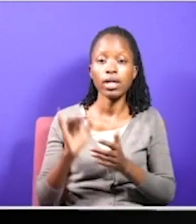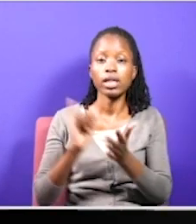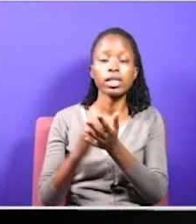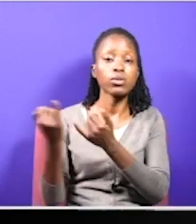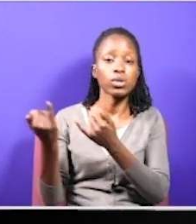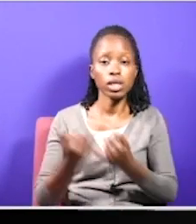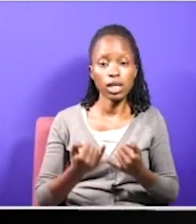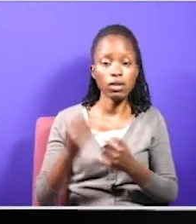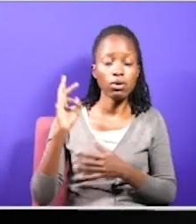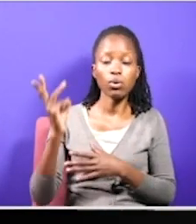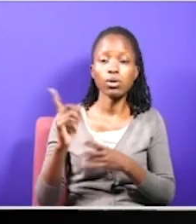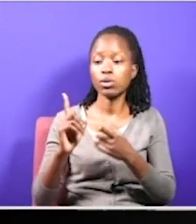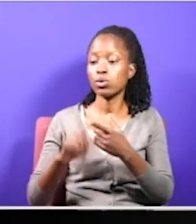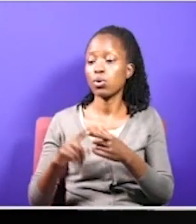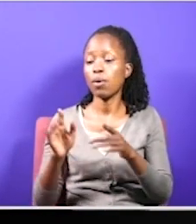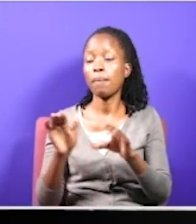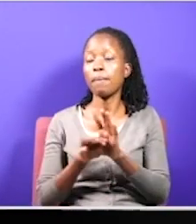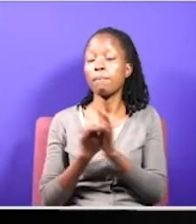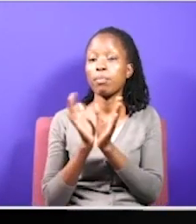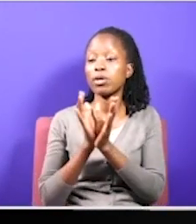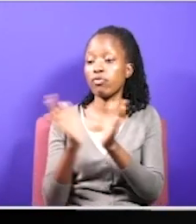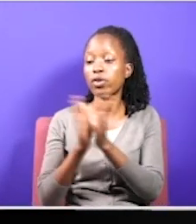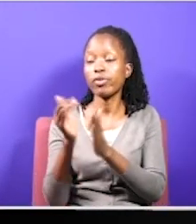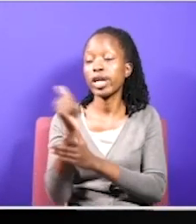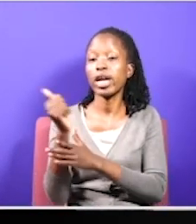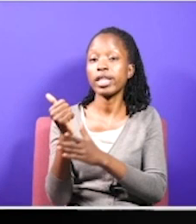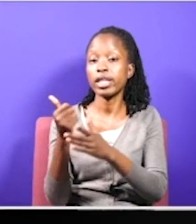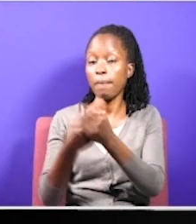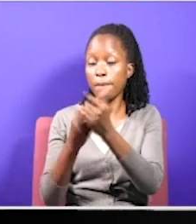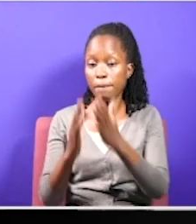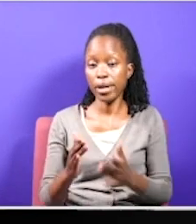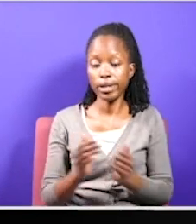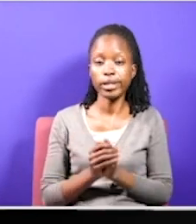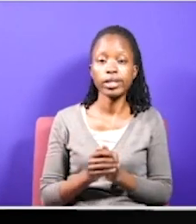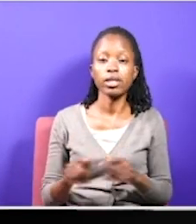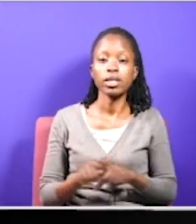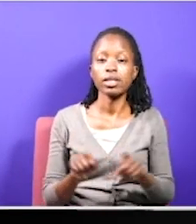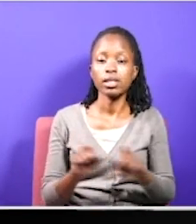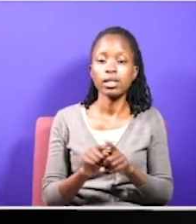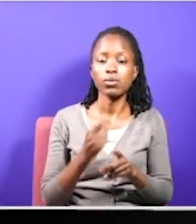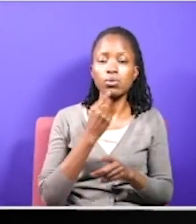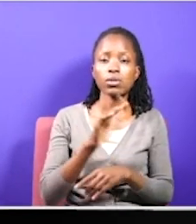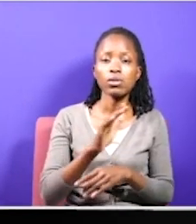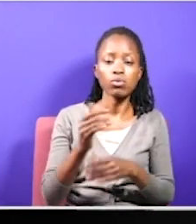invitations to stakeholders and members of the public to present their memorandums to the committee.